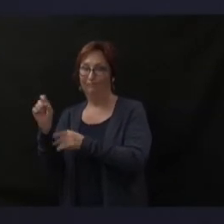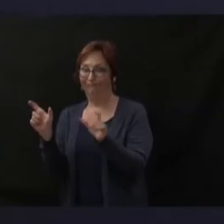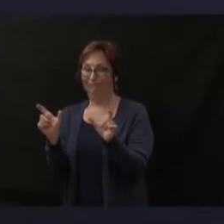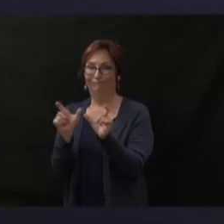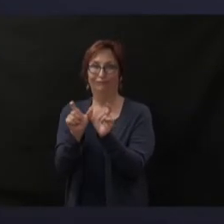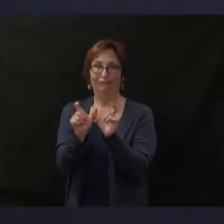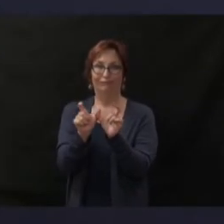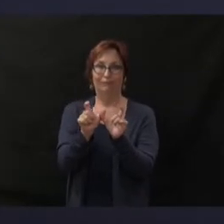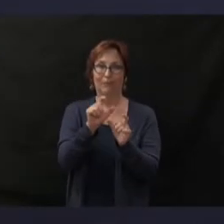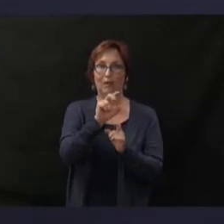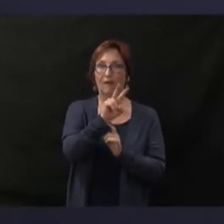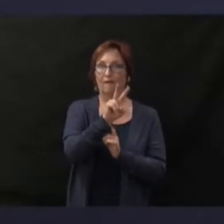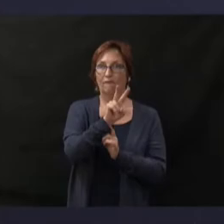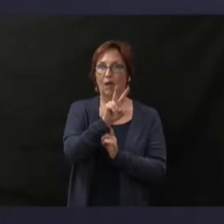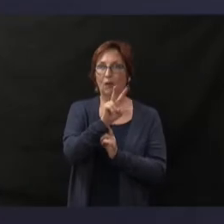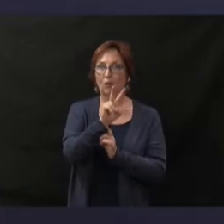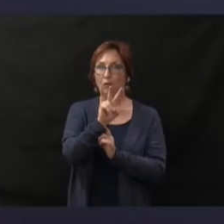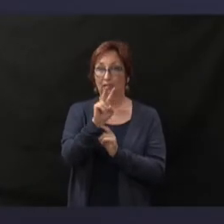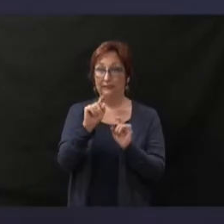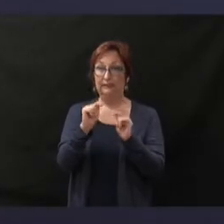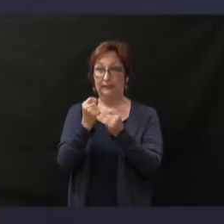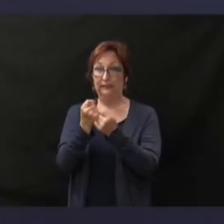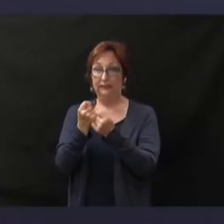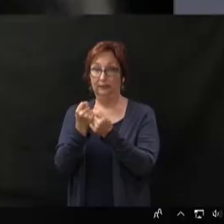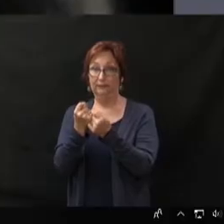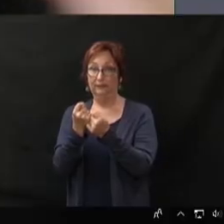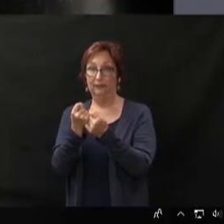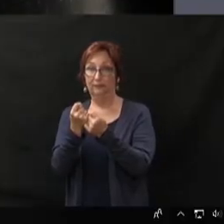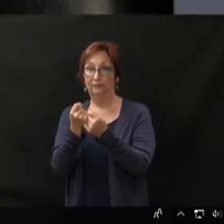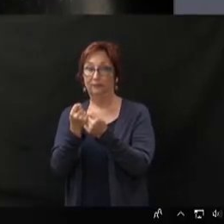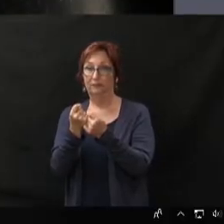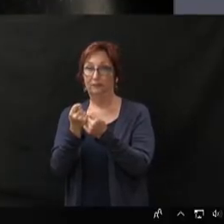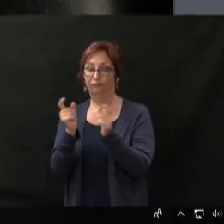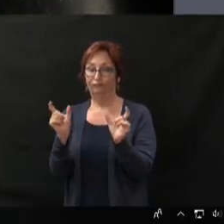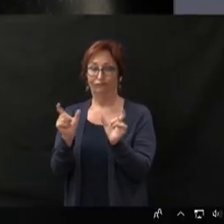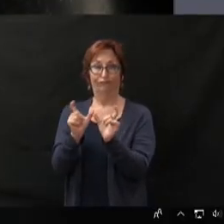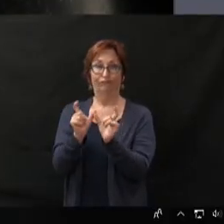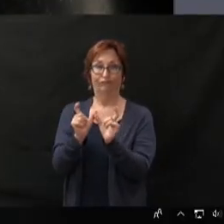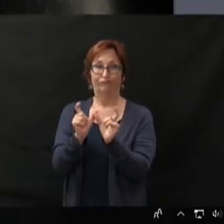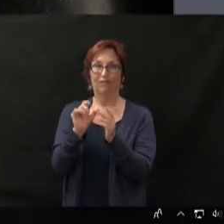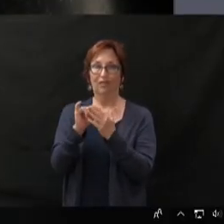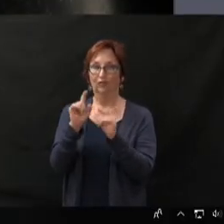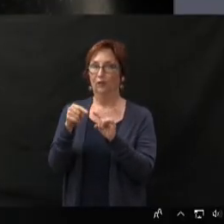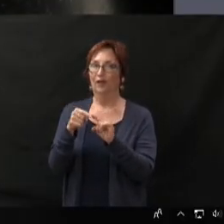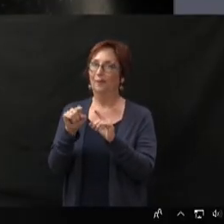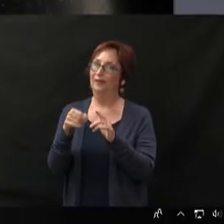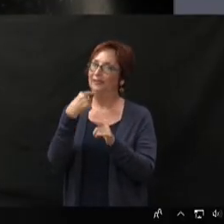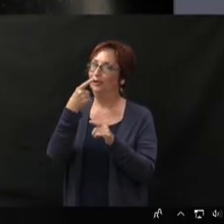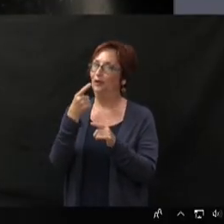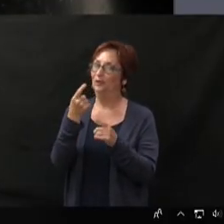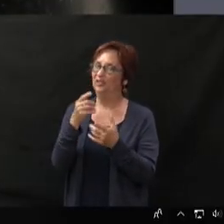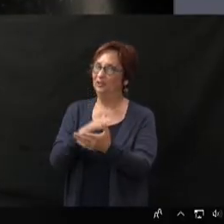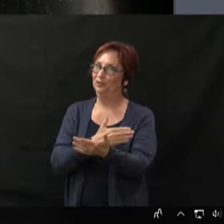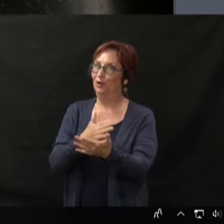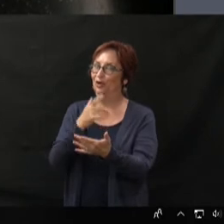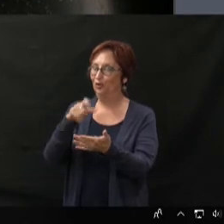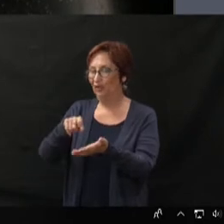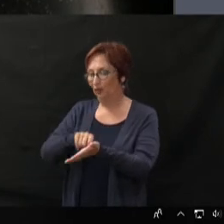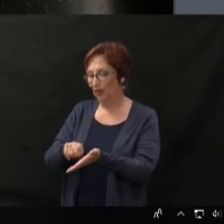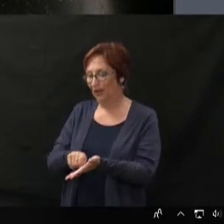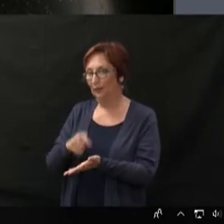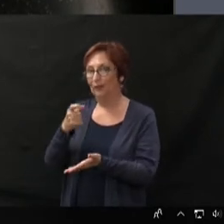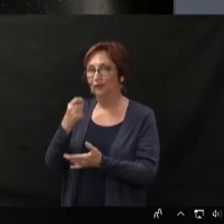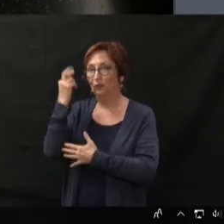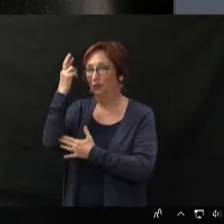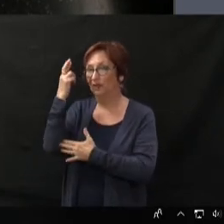vowel teams are when, and I'm going to give you the little jingle, and you're going to have to write it down because we realized we didn't